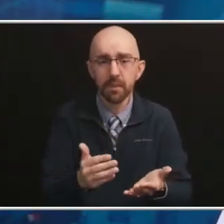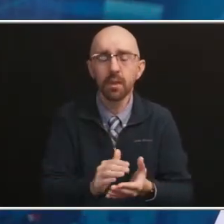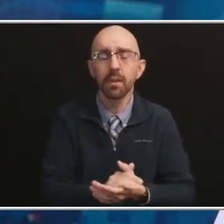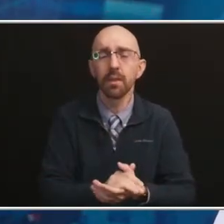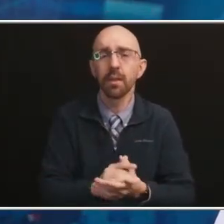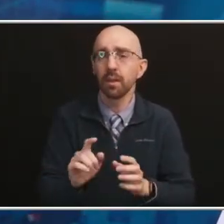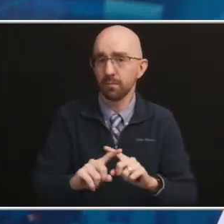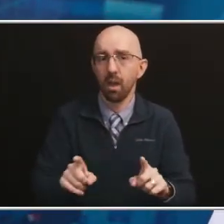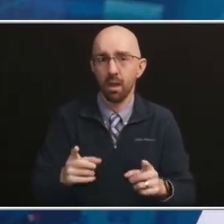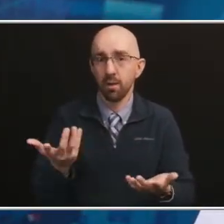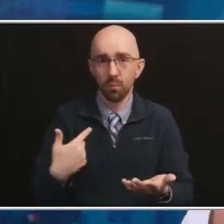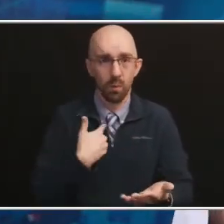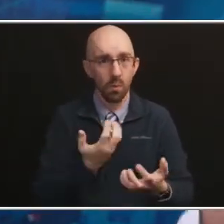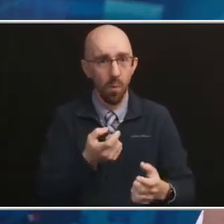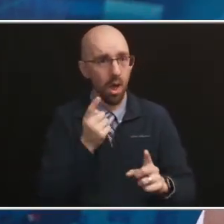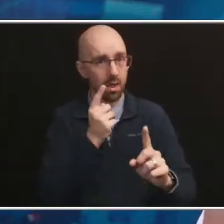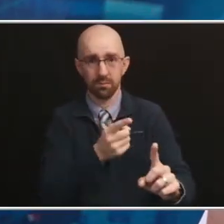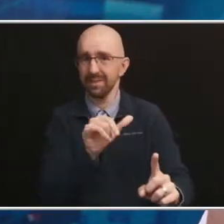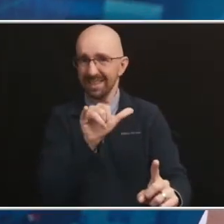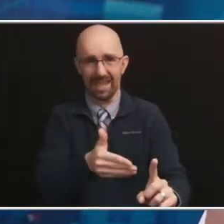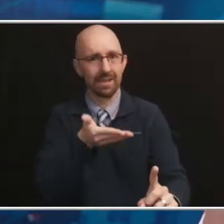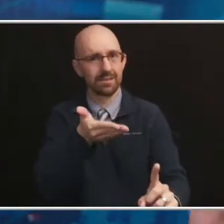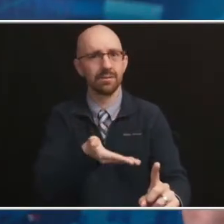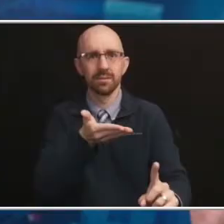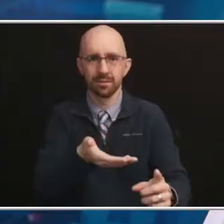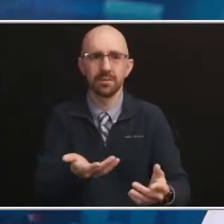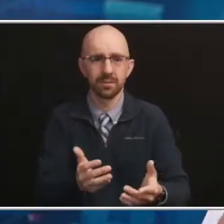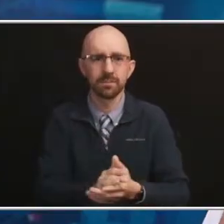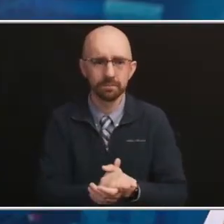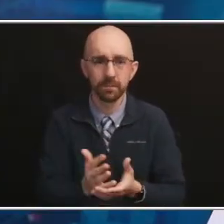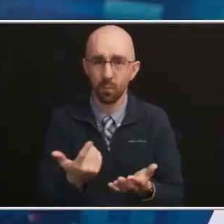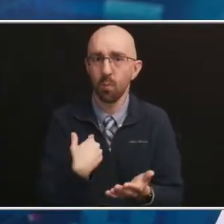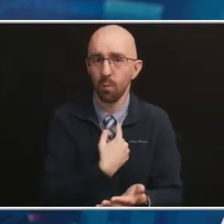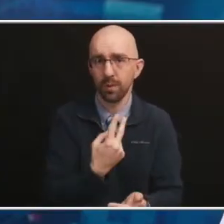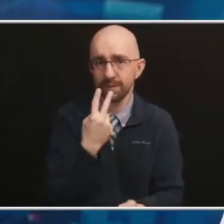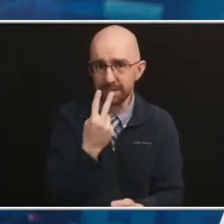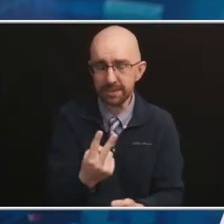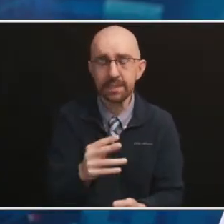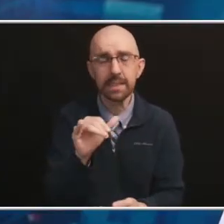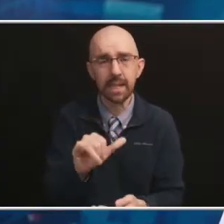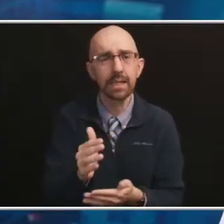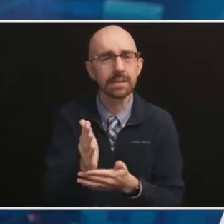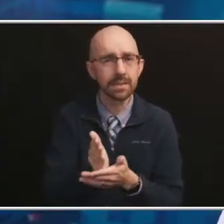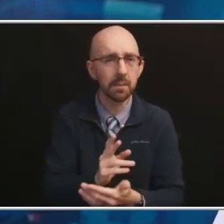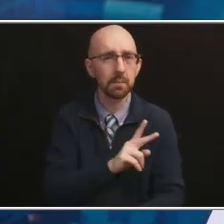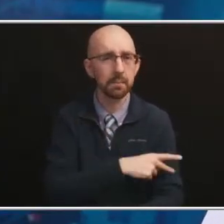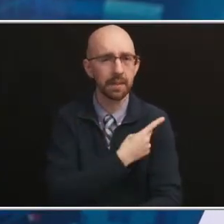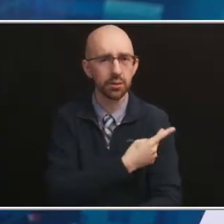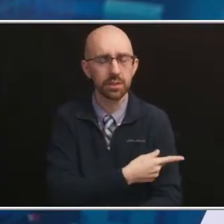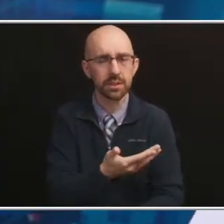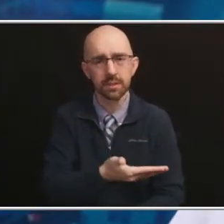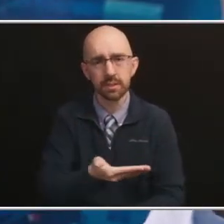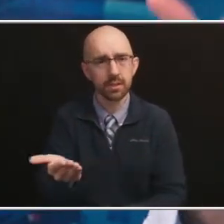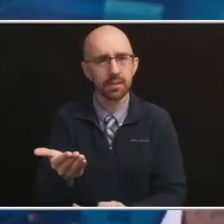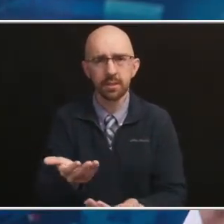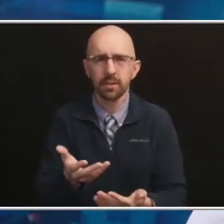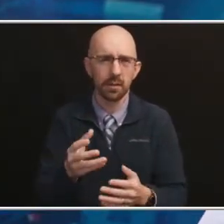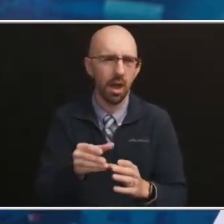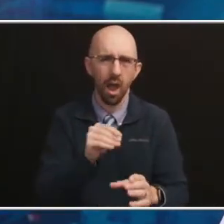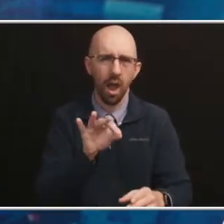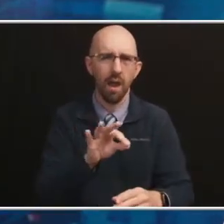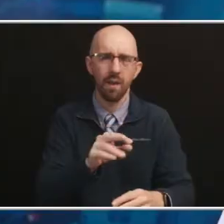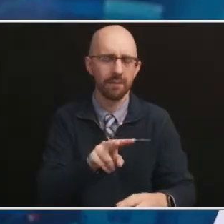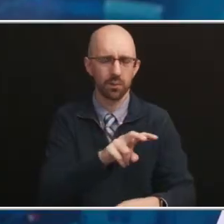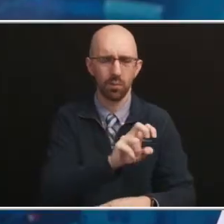what we want. And but what we're seeing is that some patients, out of the 250 that